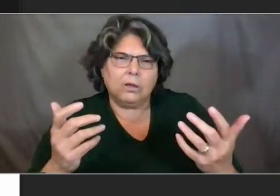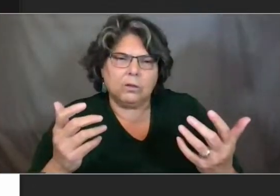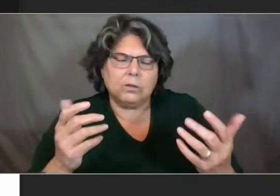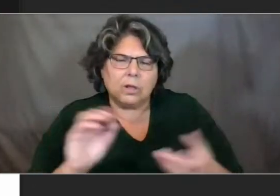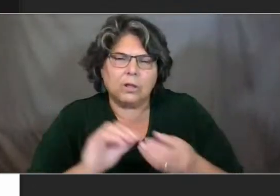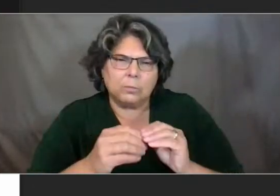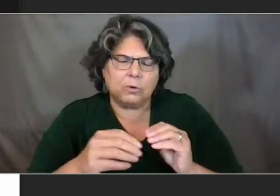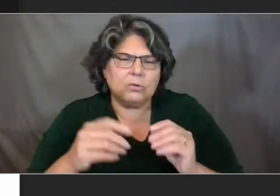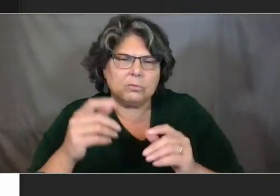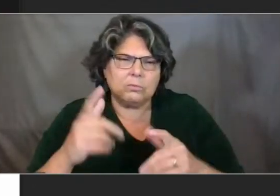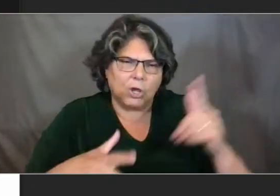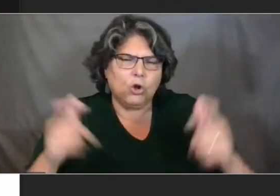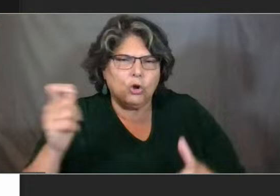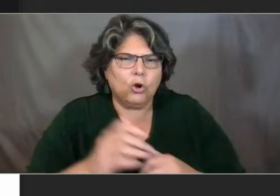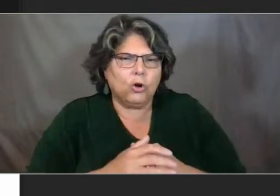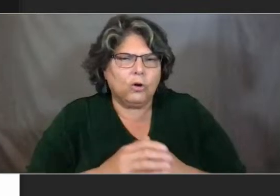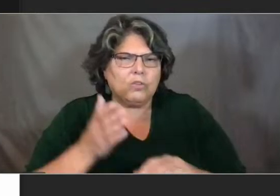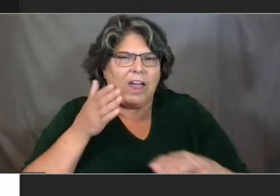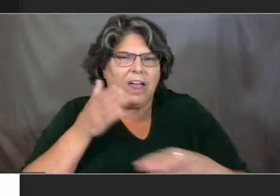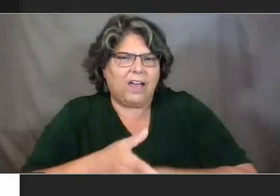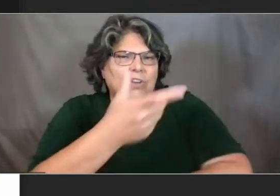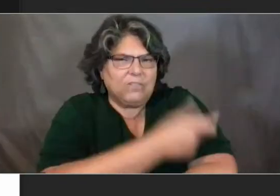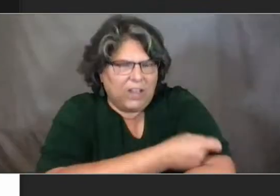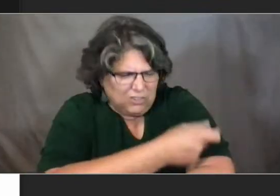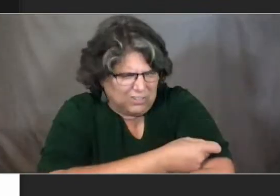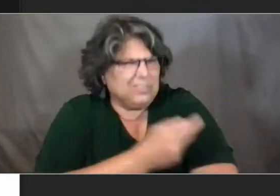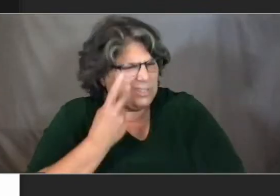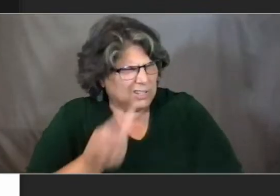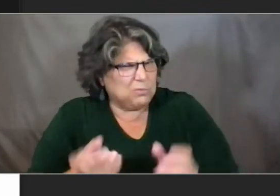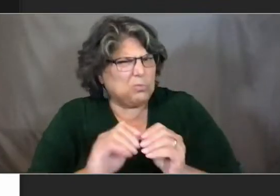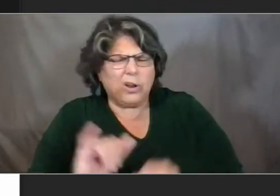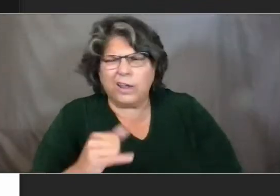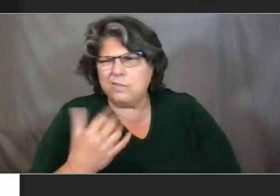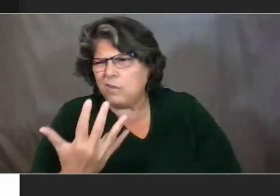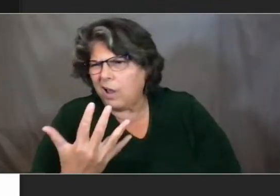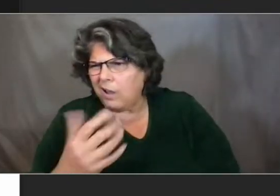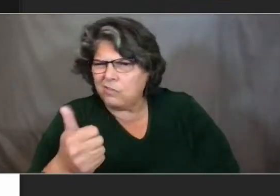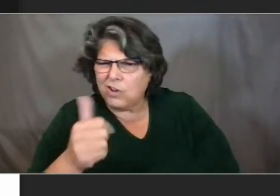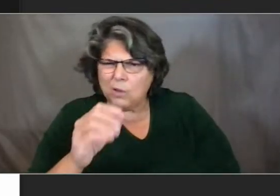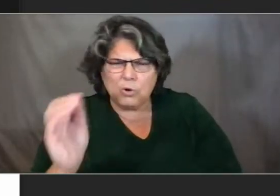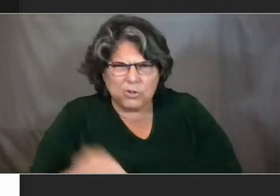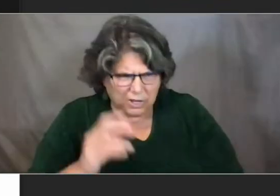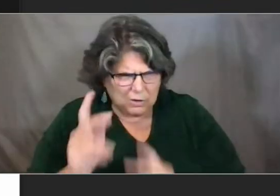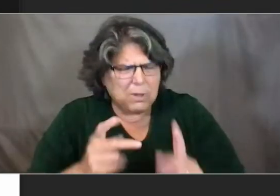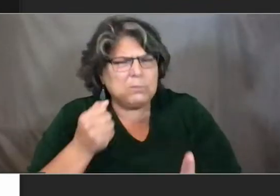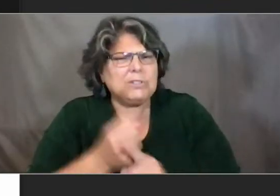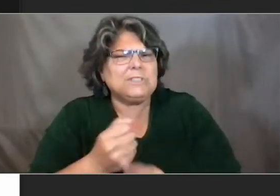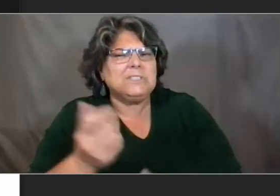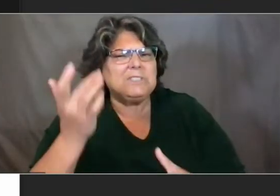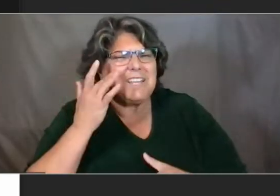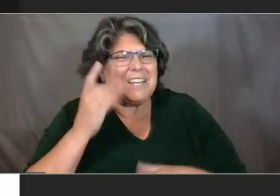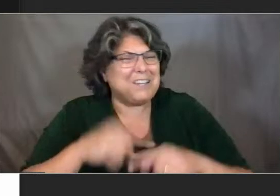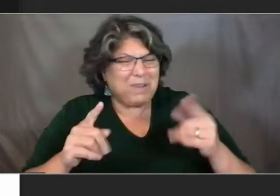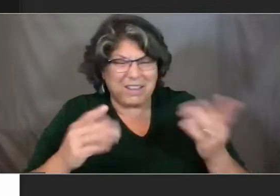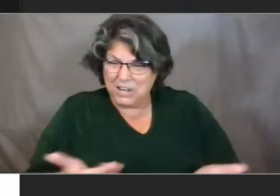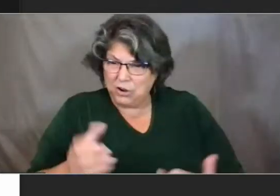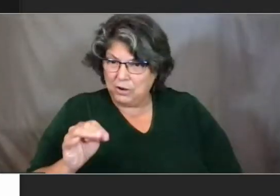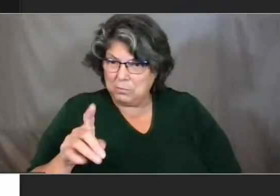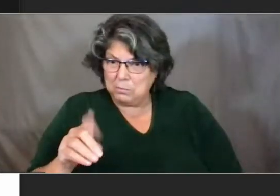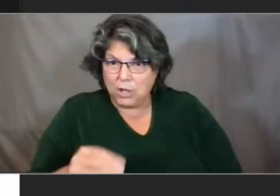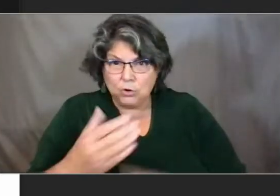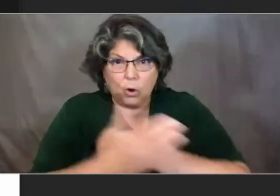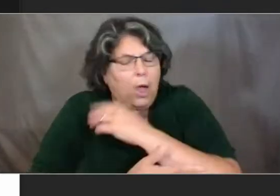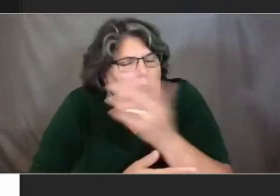post-vaccination infection rate closer to 5 or 10%. But we haven't even reached 0.5% here in Mendocino County. So